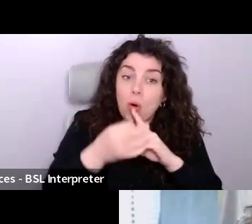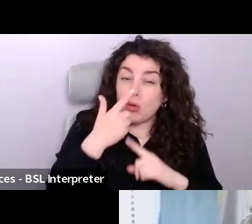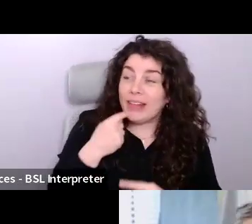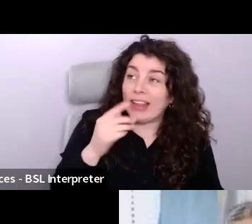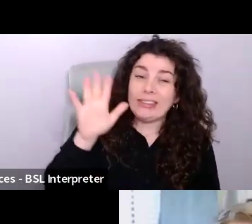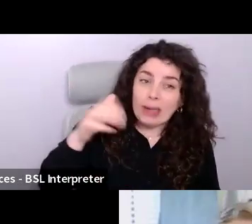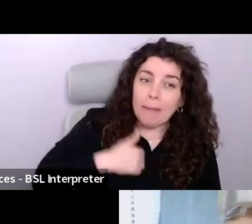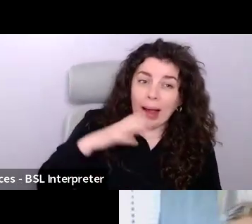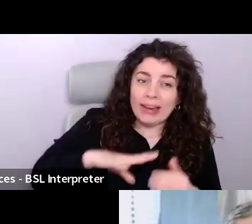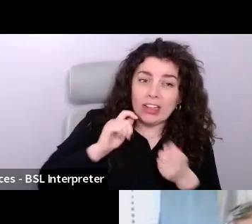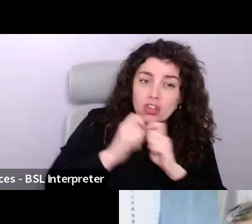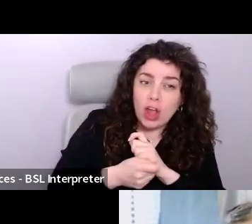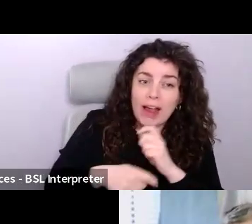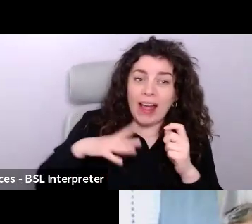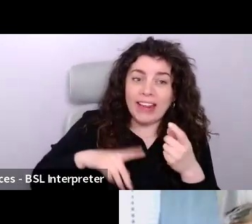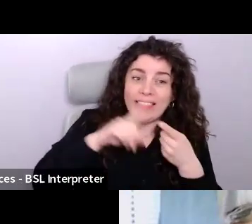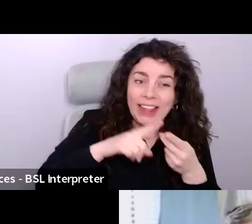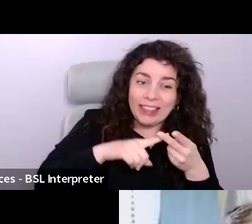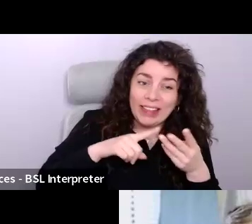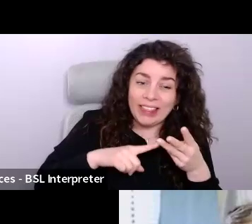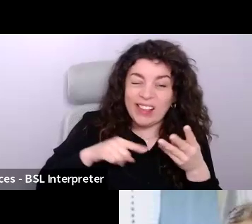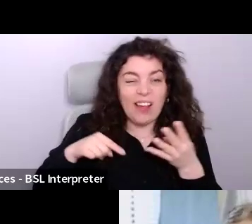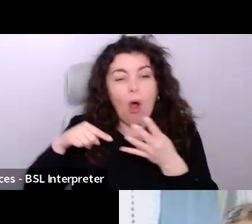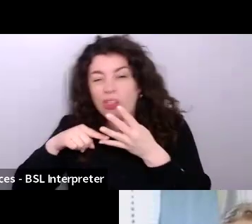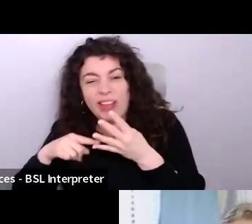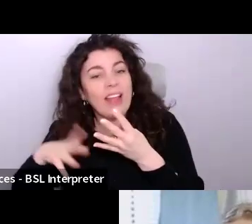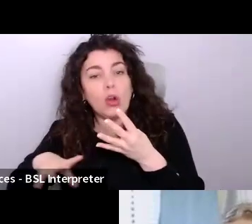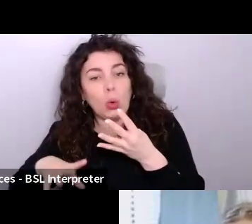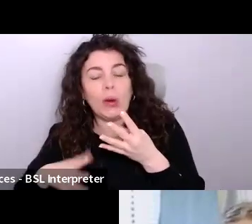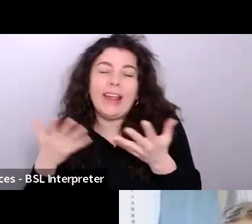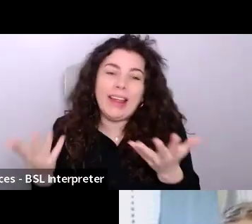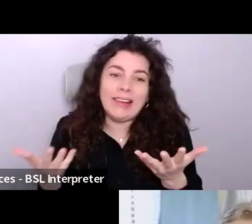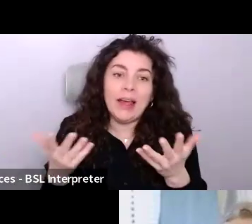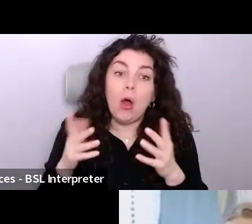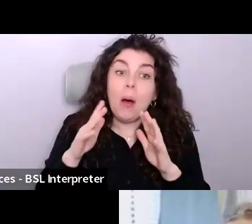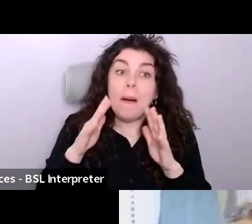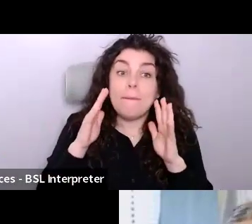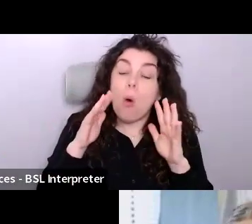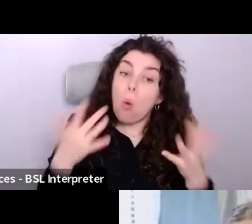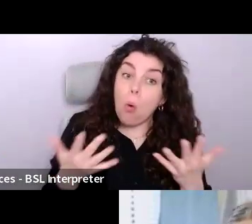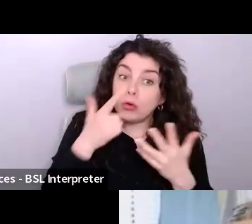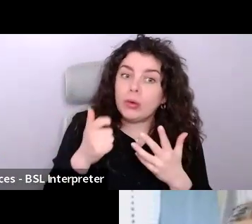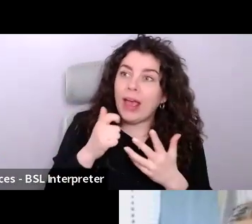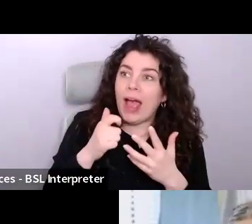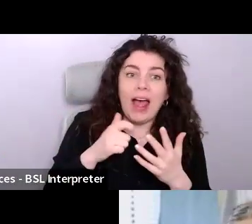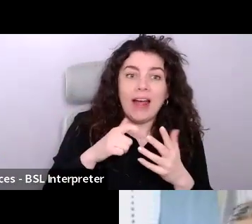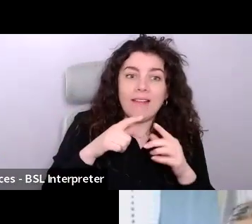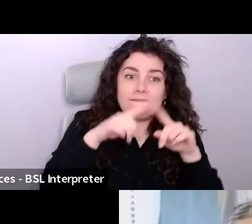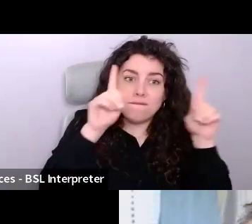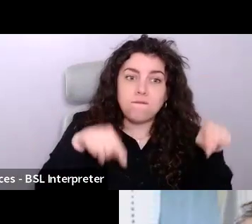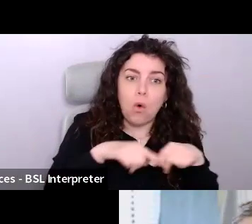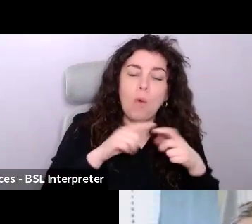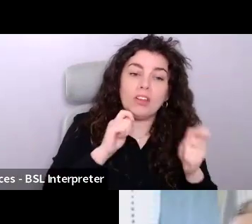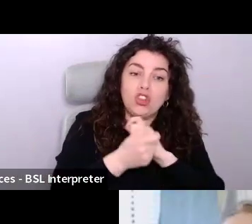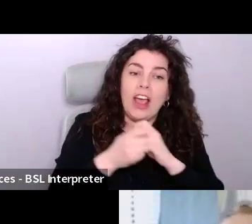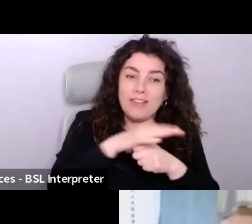instead? Can I do more of this, less of this, etc.? Or you can always, as I said, submit a change of circumstances request to Access to